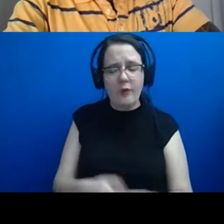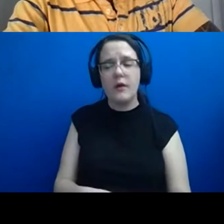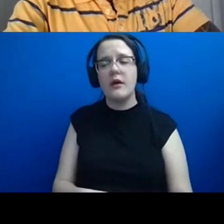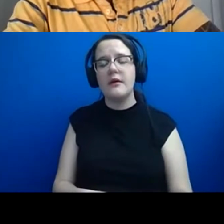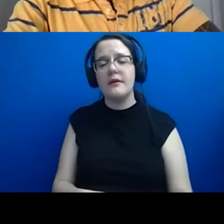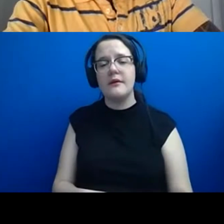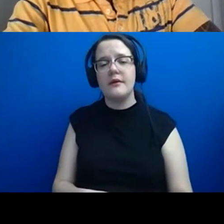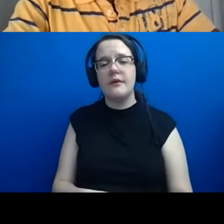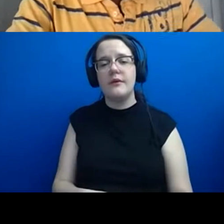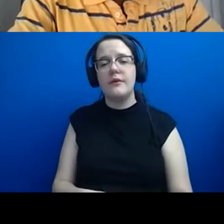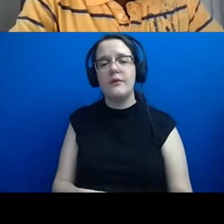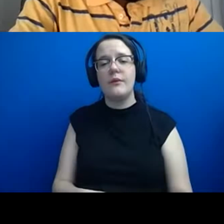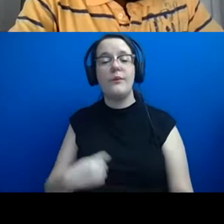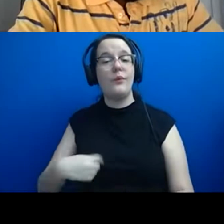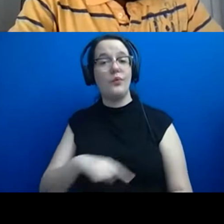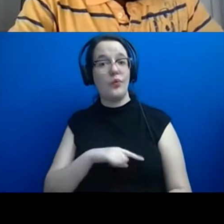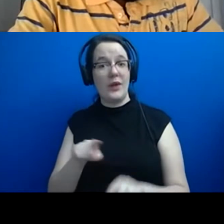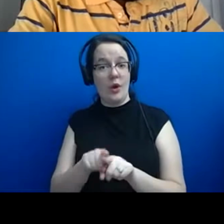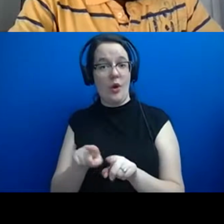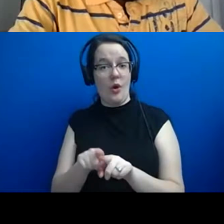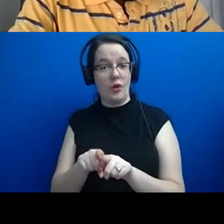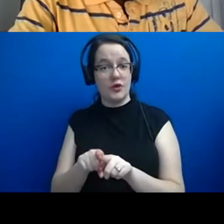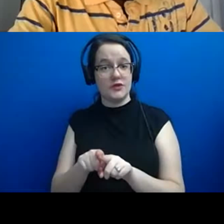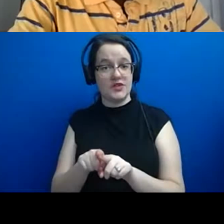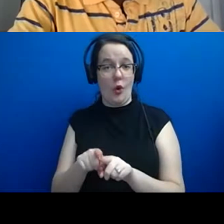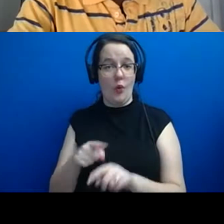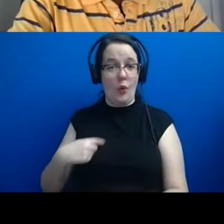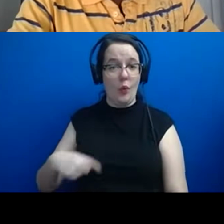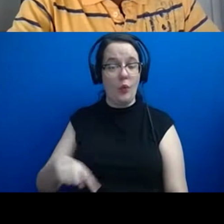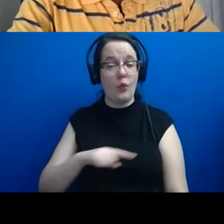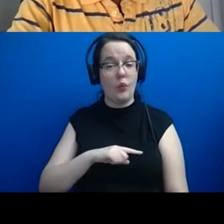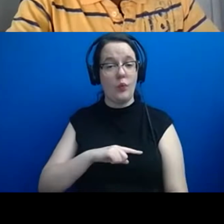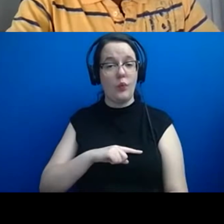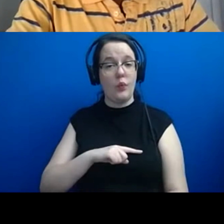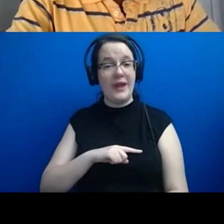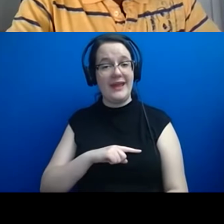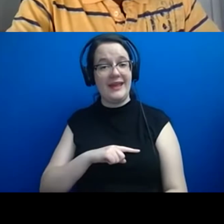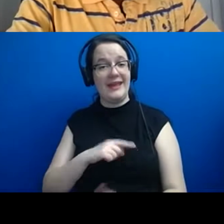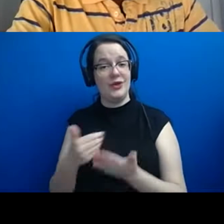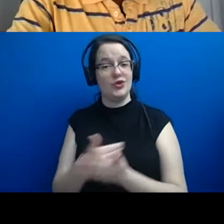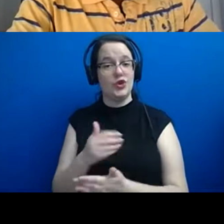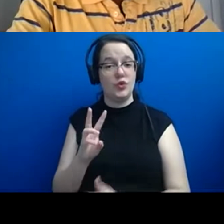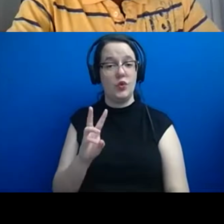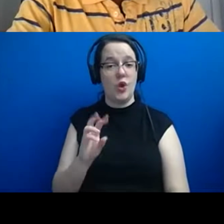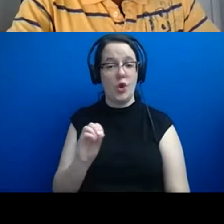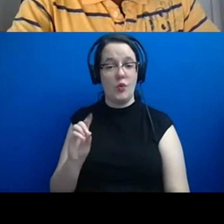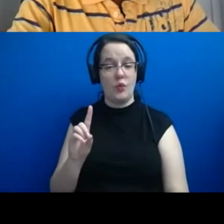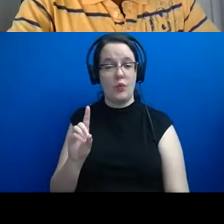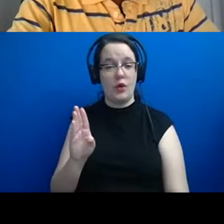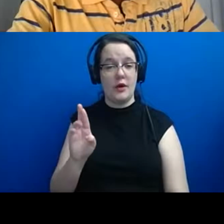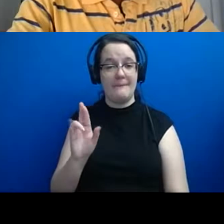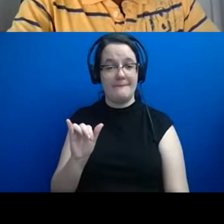also are renovating and opening a brand new Woodbury School set